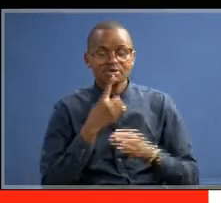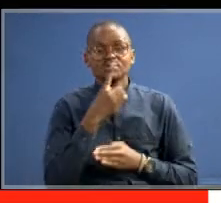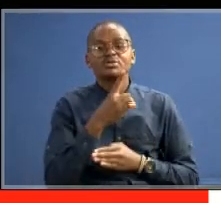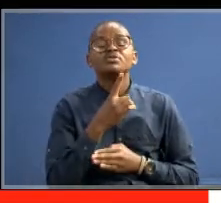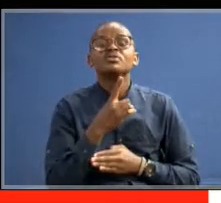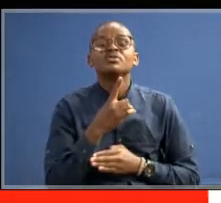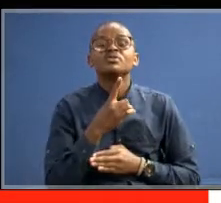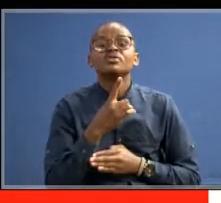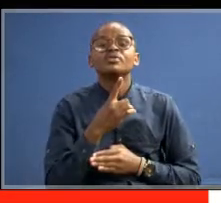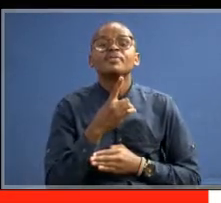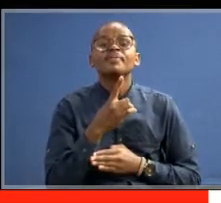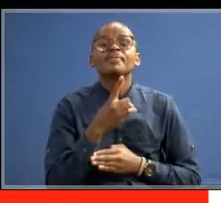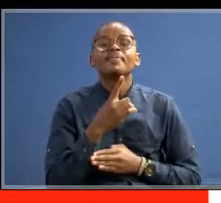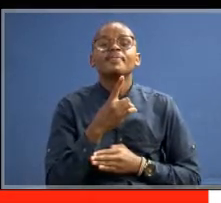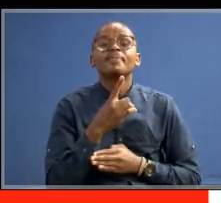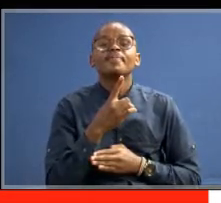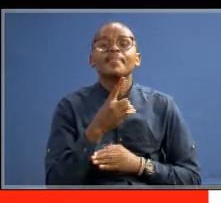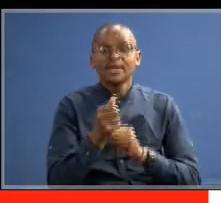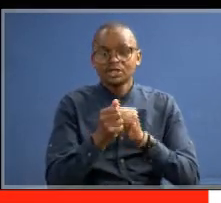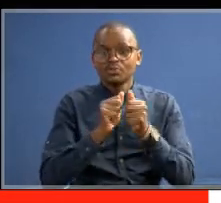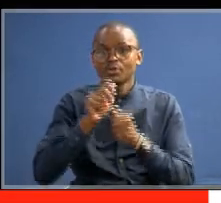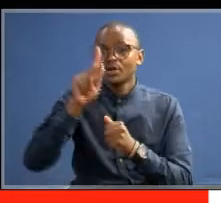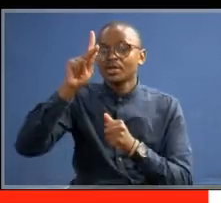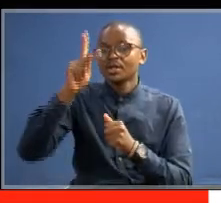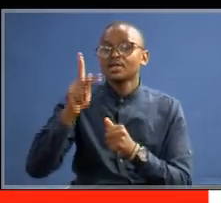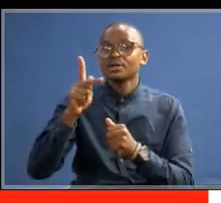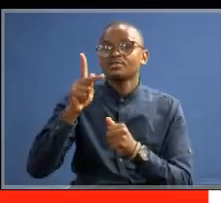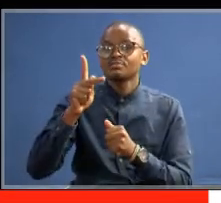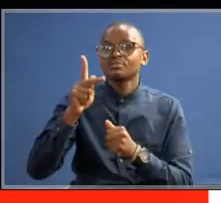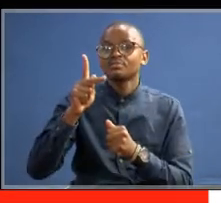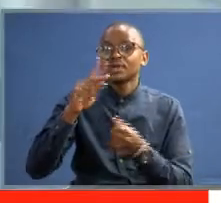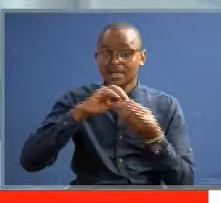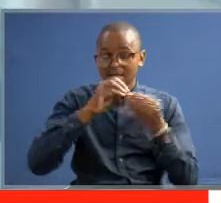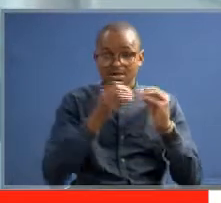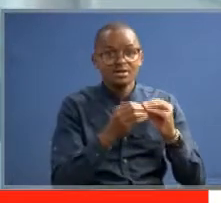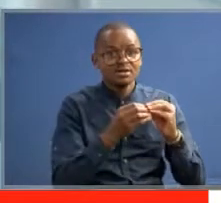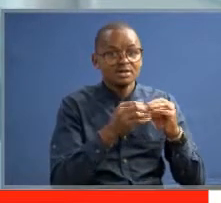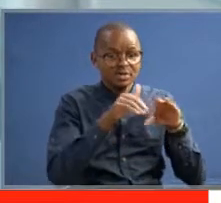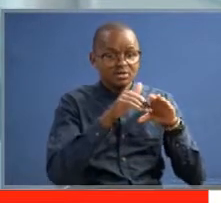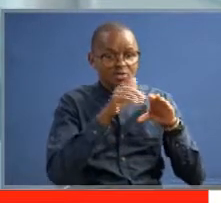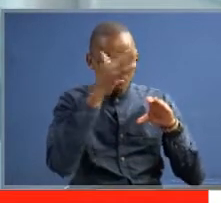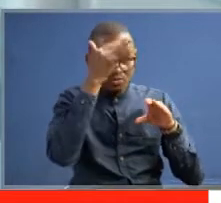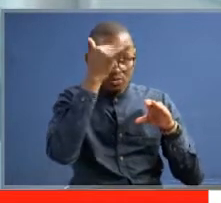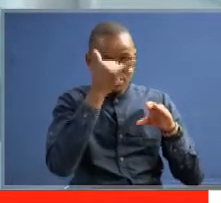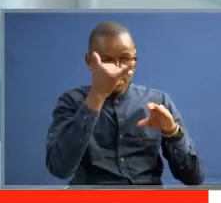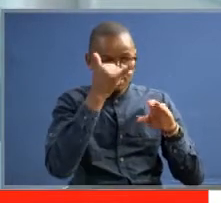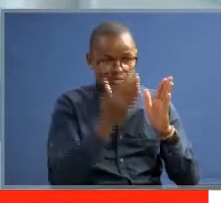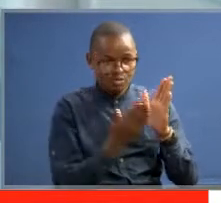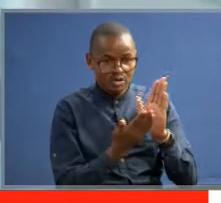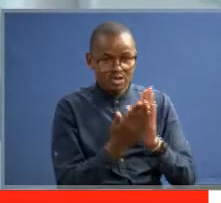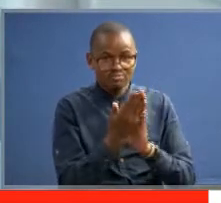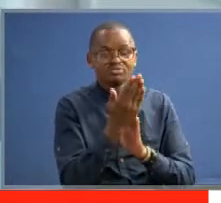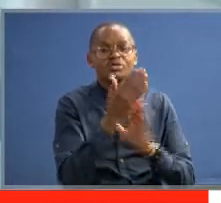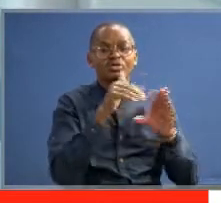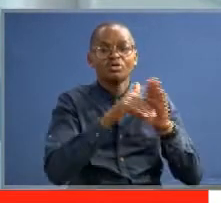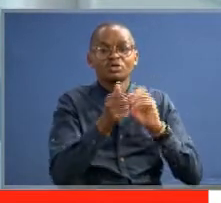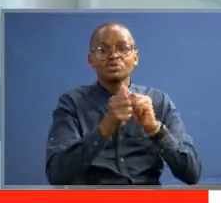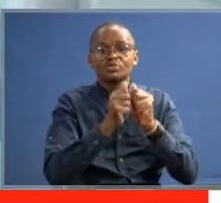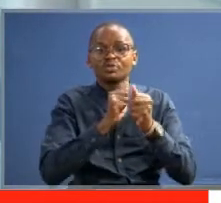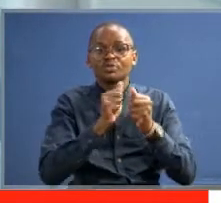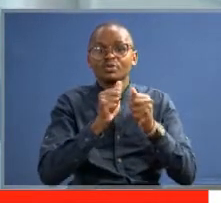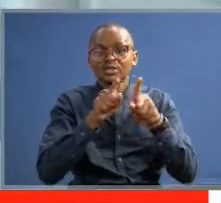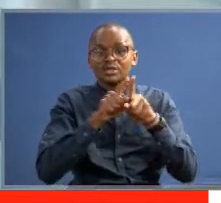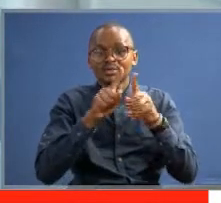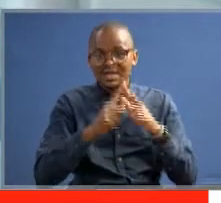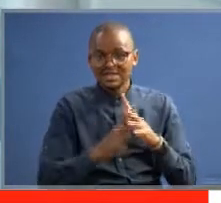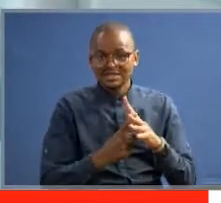that. There was the Sports Kenya, which was created in order to improve on sports facilities and